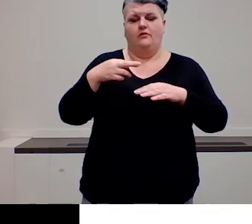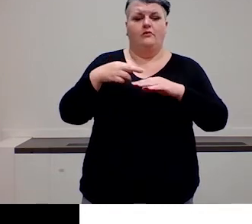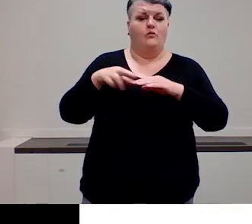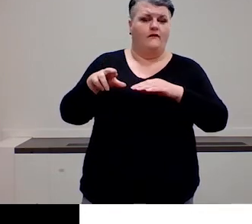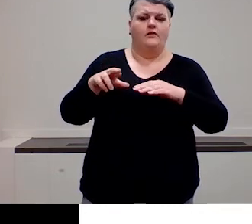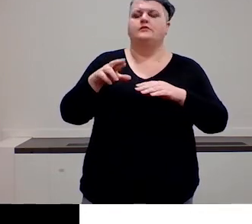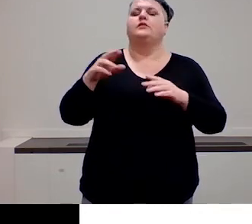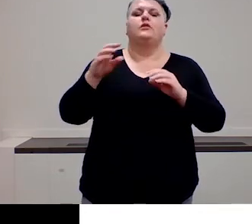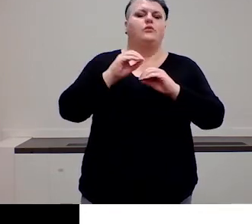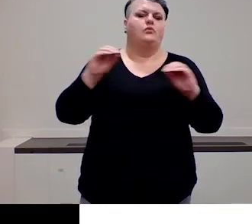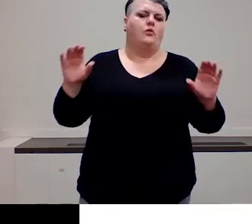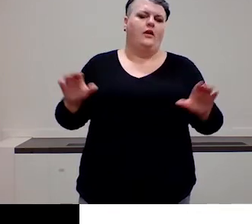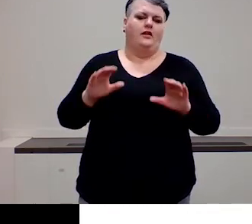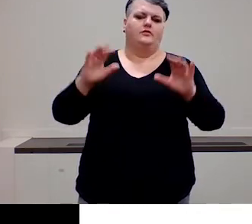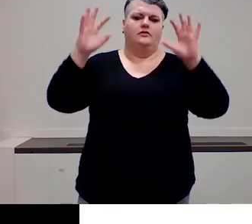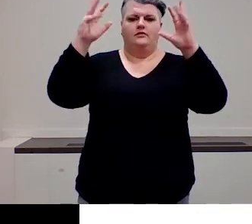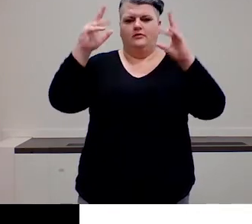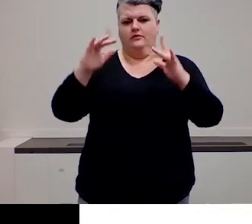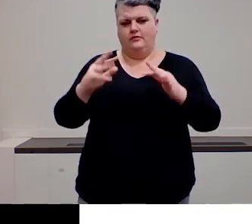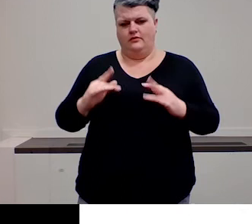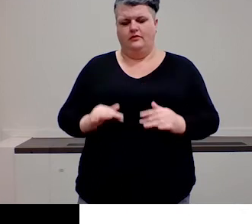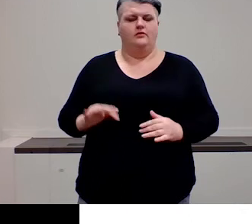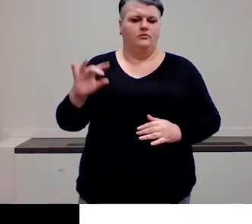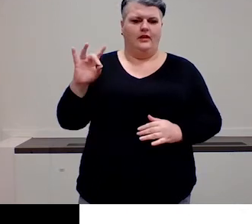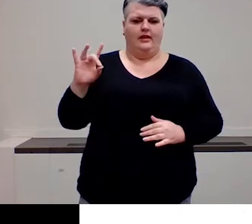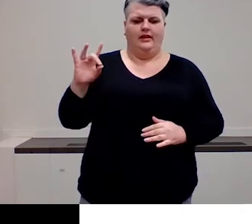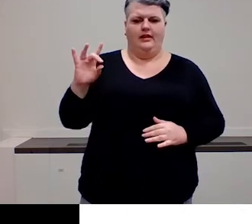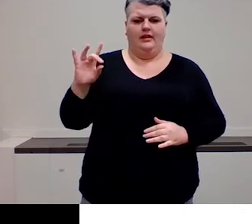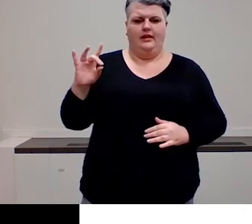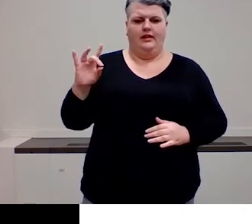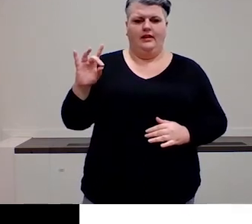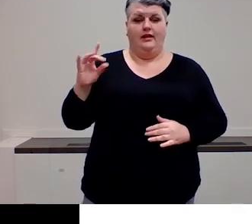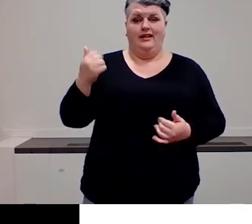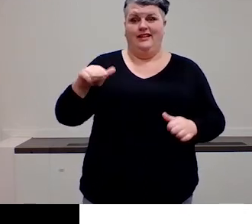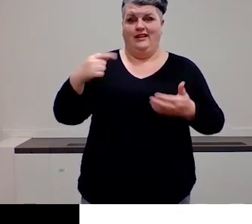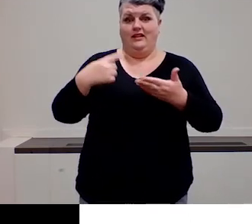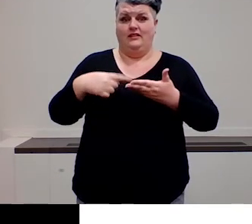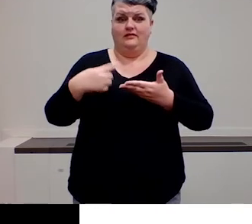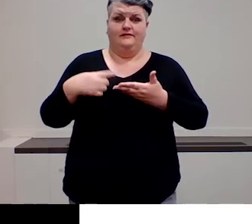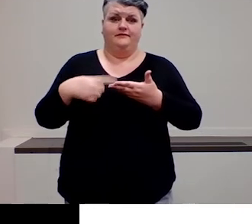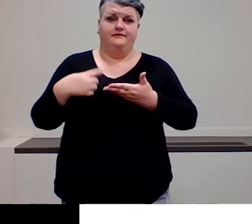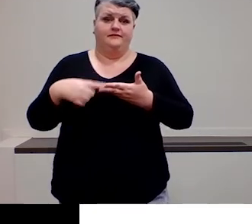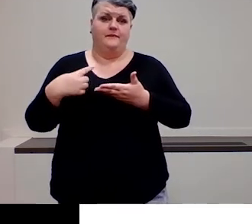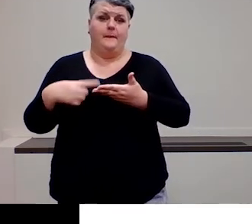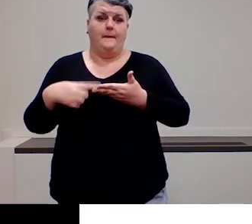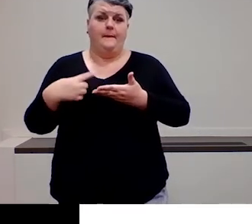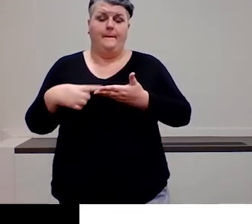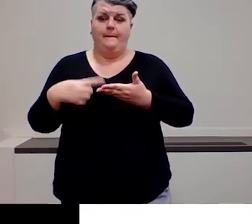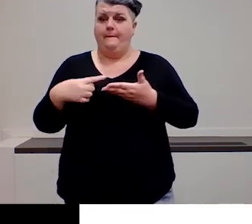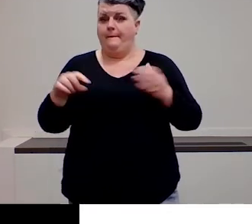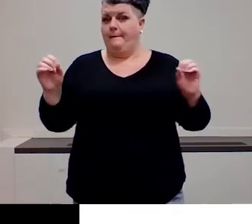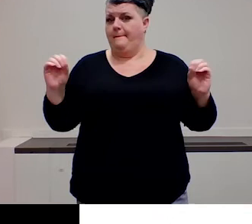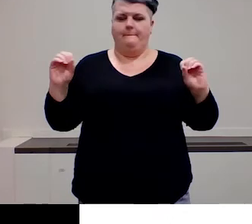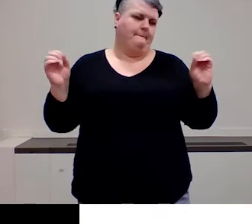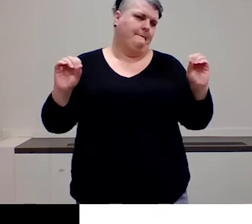is required, so we can proceed to section 8 of the agenda. And any discussion items this evening? I don't see